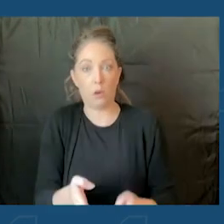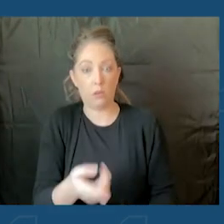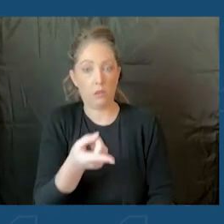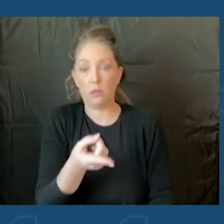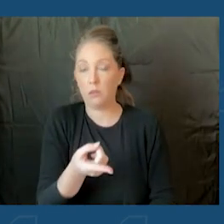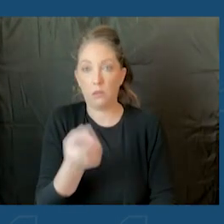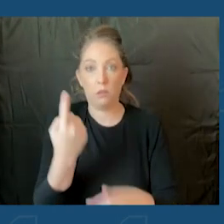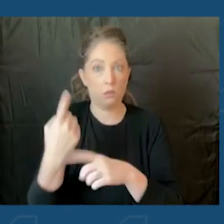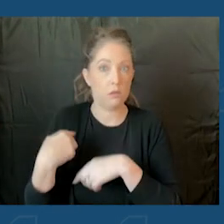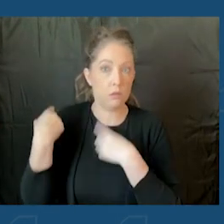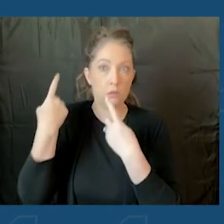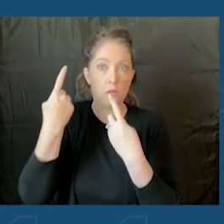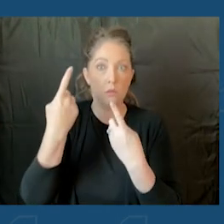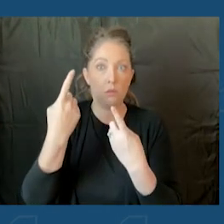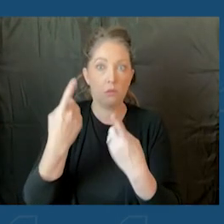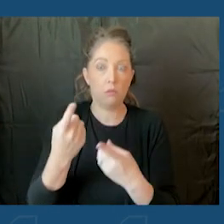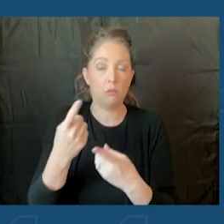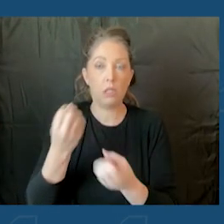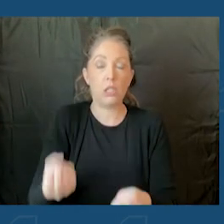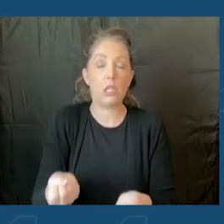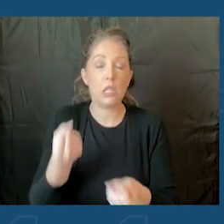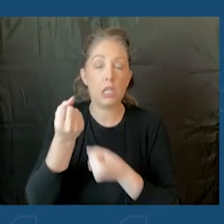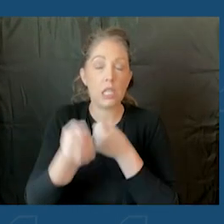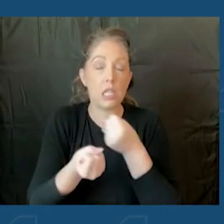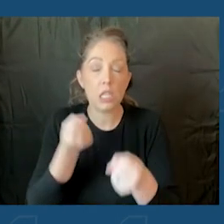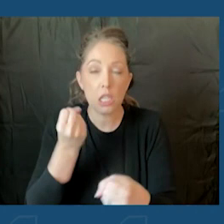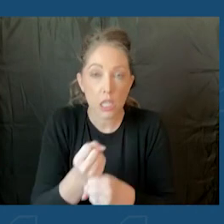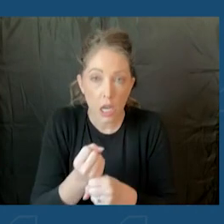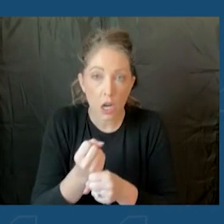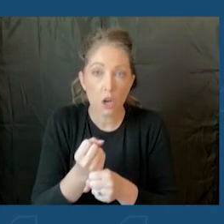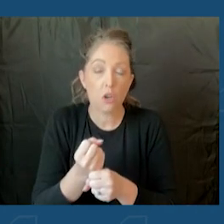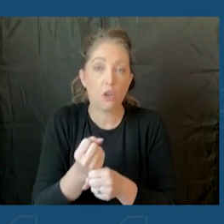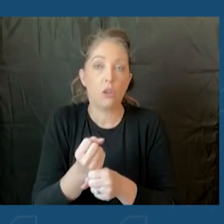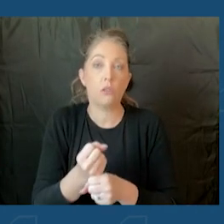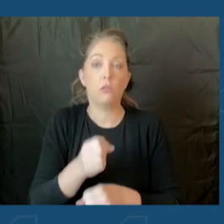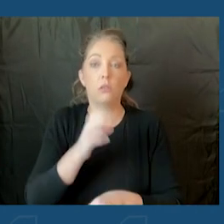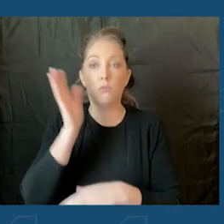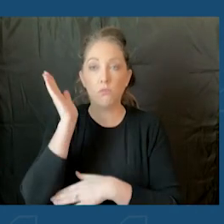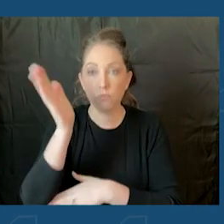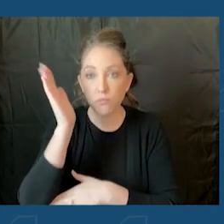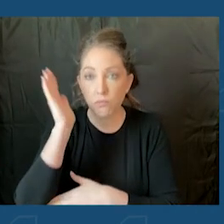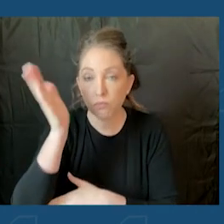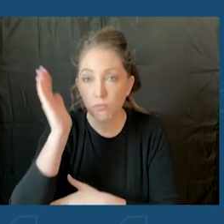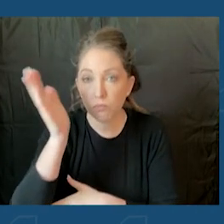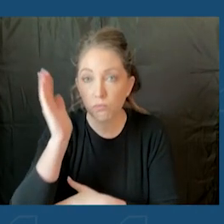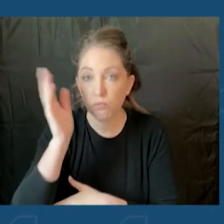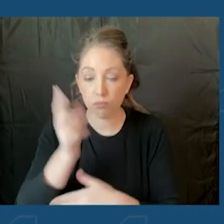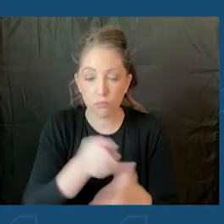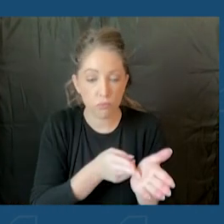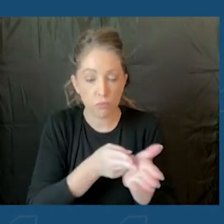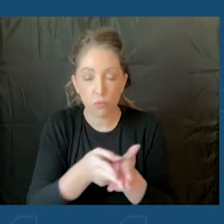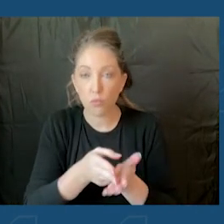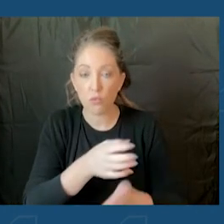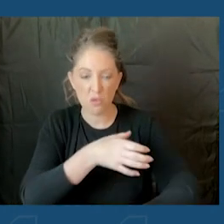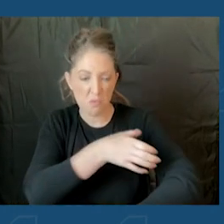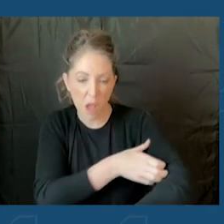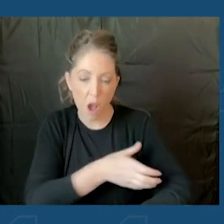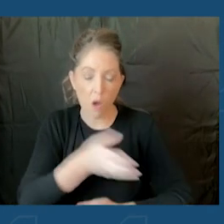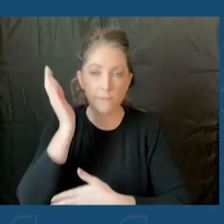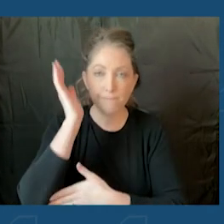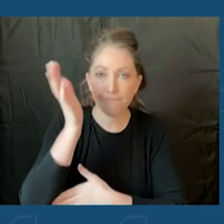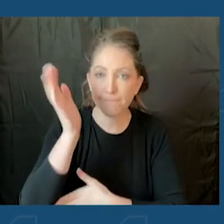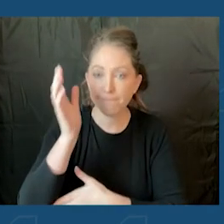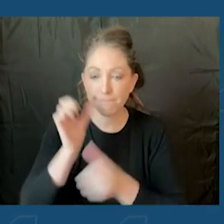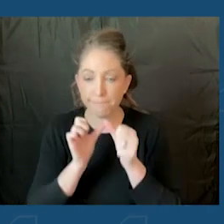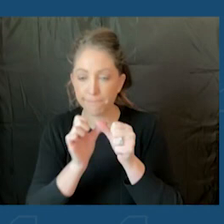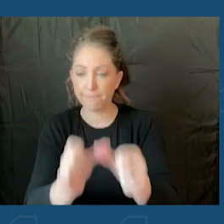decades speaking truth to power, someone who's been out there unafraid, despite the threats